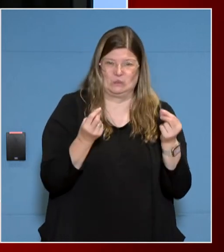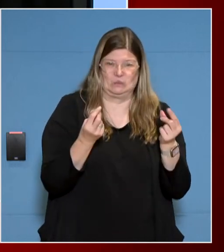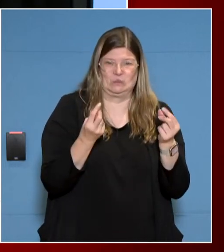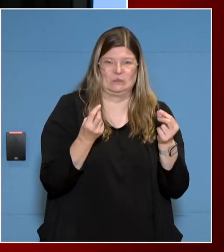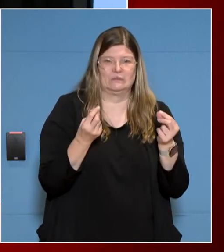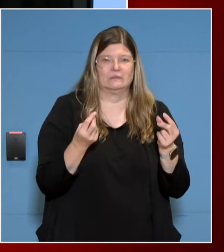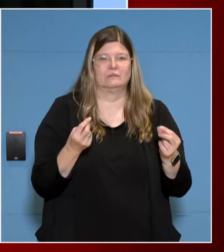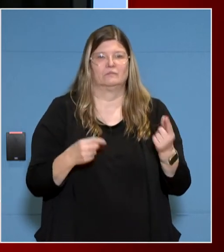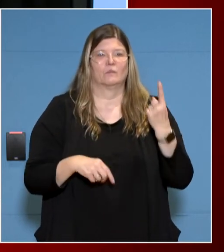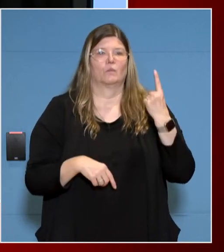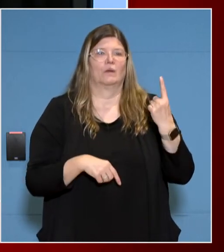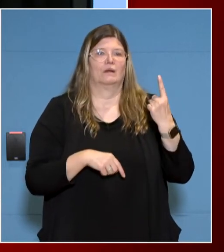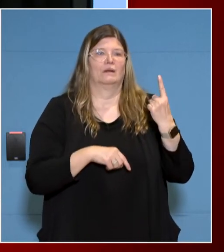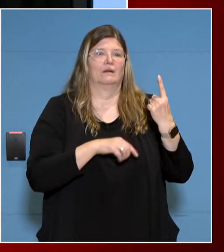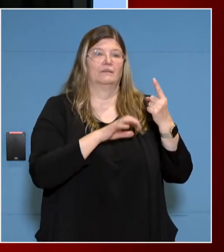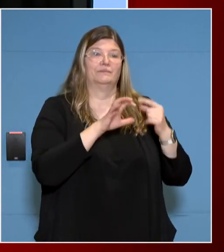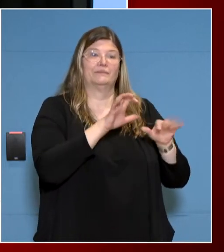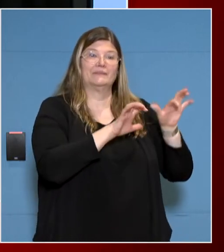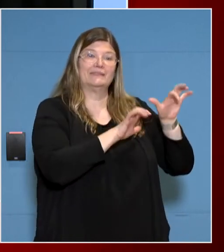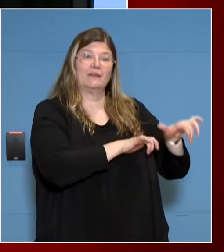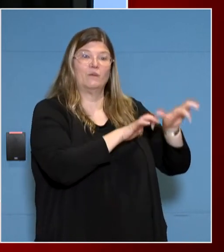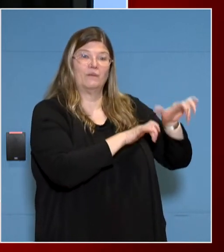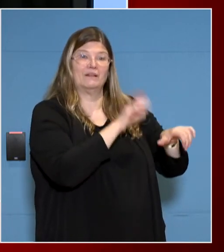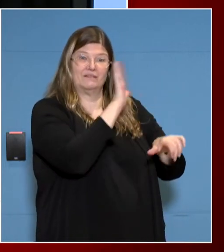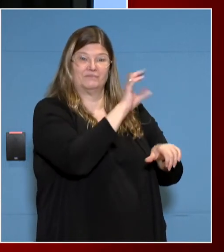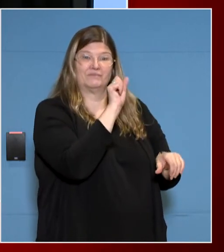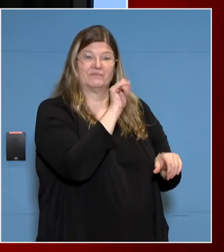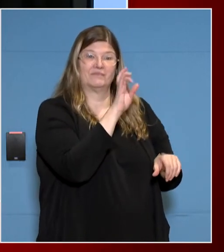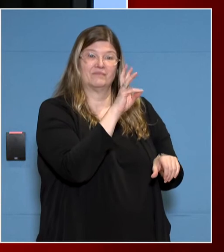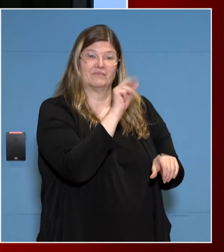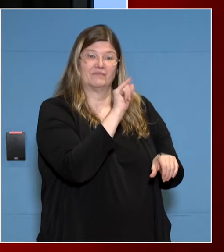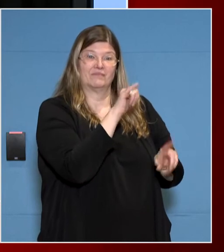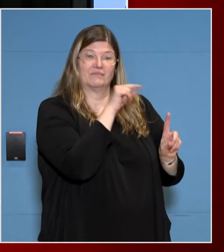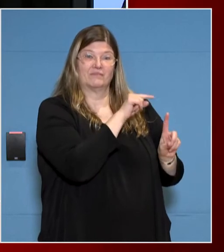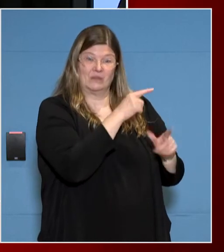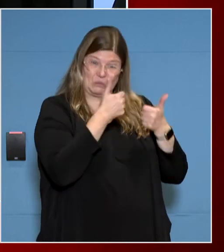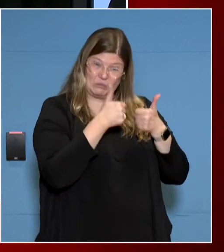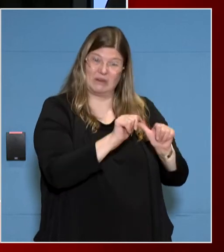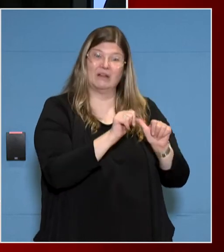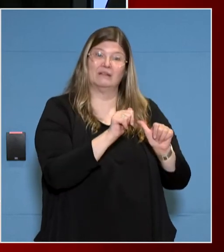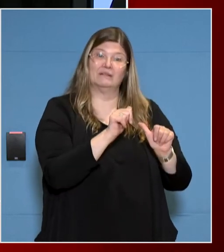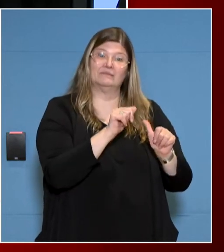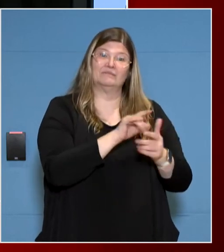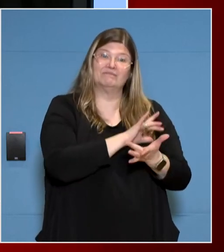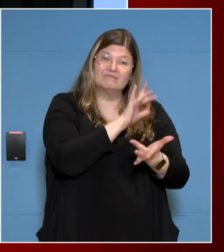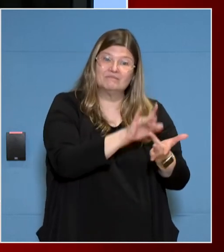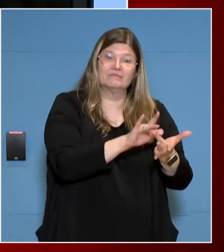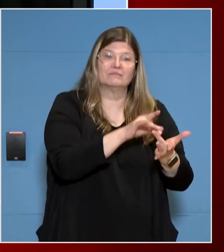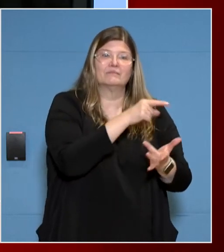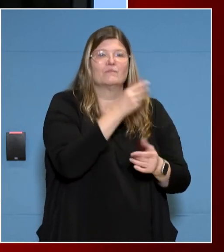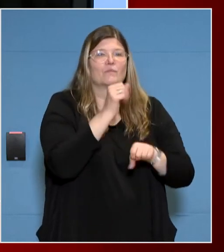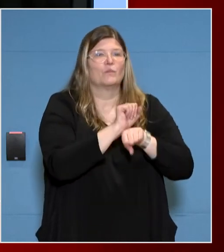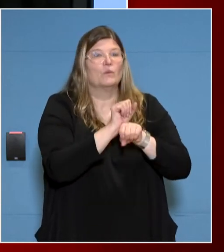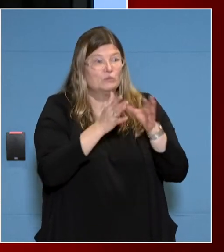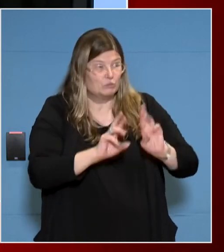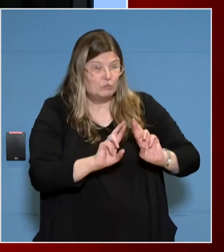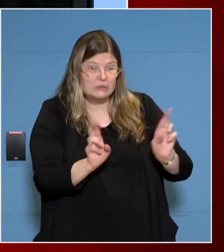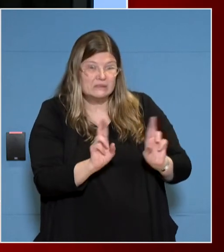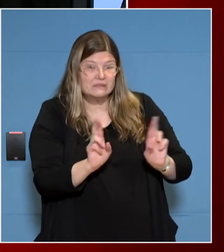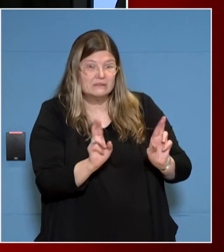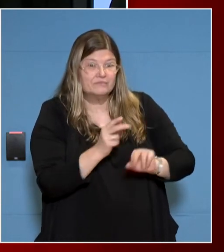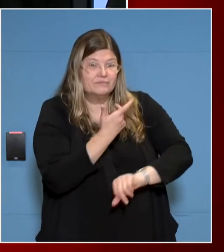the cashiers in the Safeway, is that the amount of outreach to those grocery store workers to be ready to be vaccinated if someone does